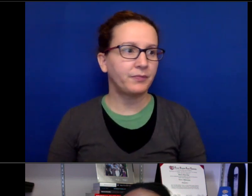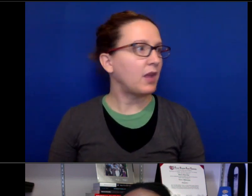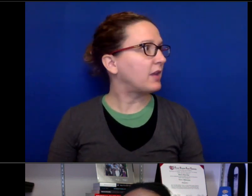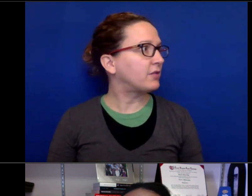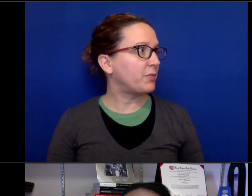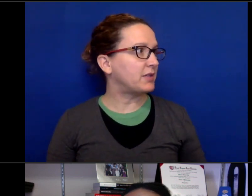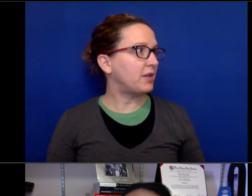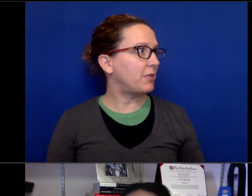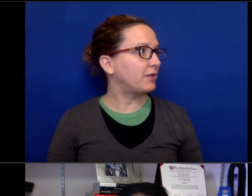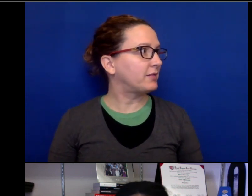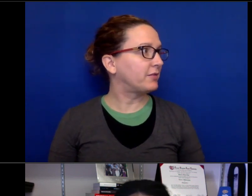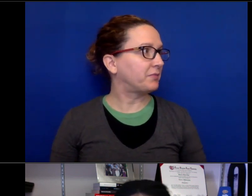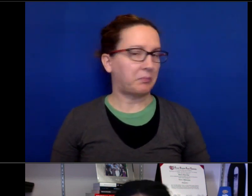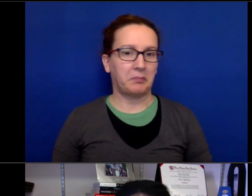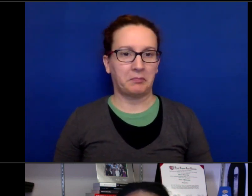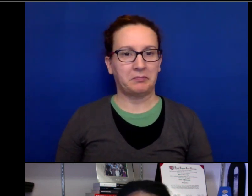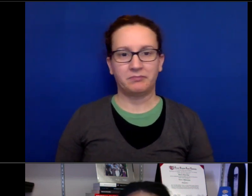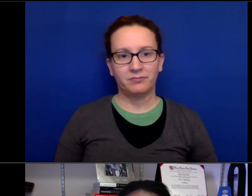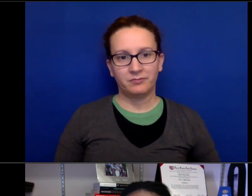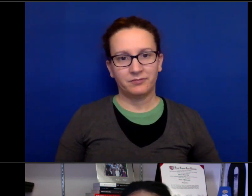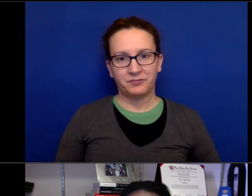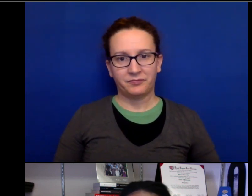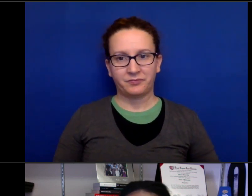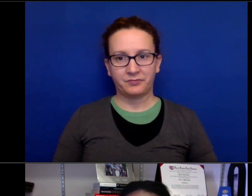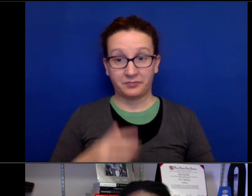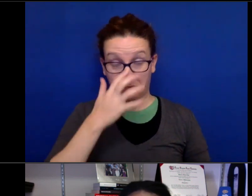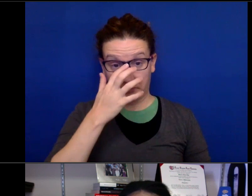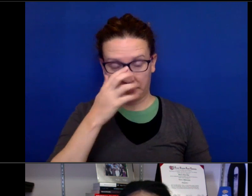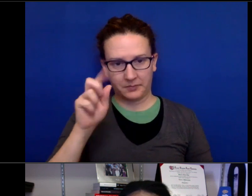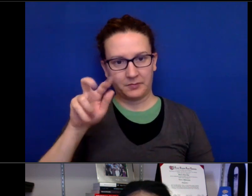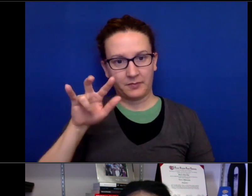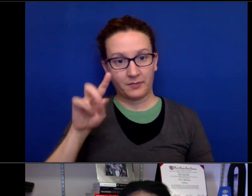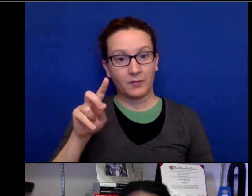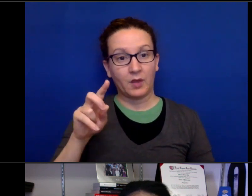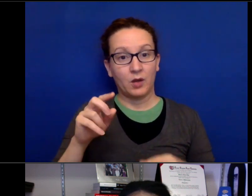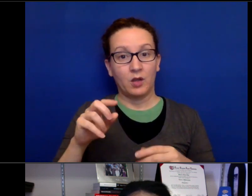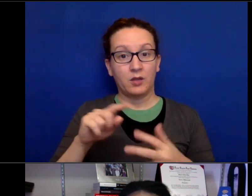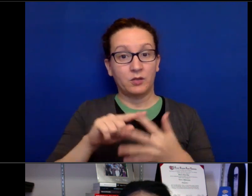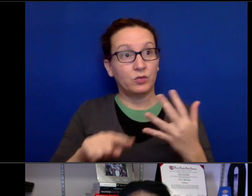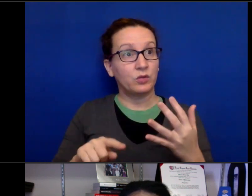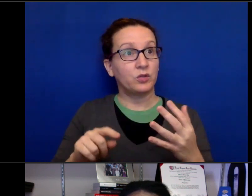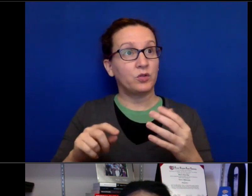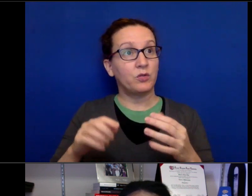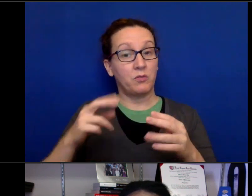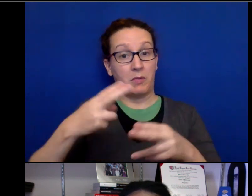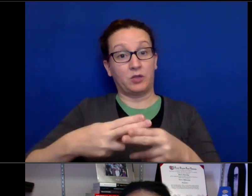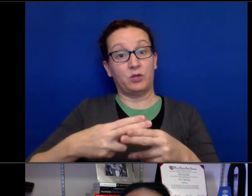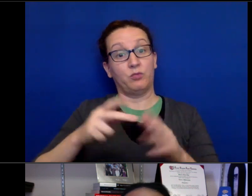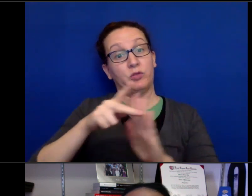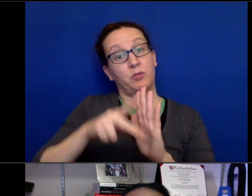Okay, here's a question for you, Charles. Yeah. Was the series you mentioned Principles of Linguistic Change?